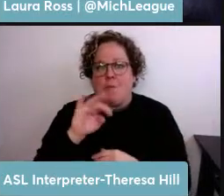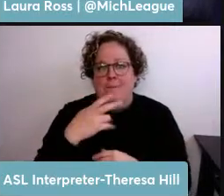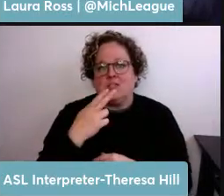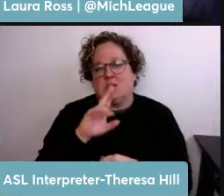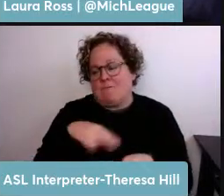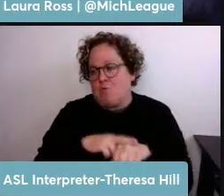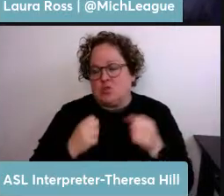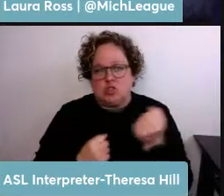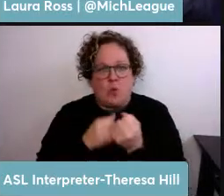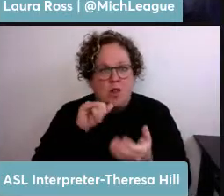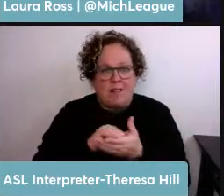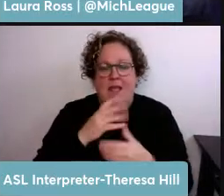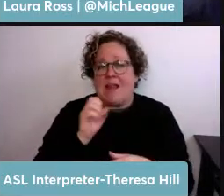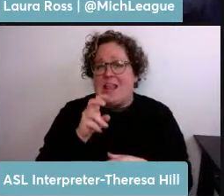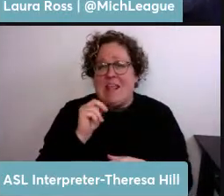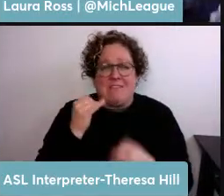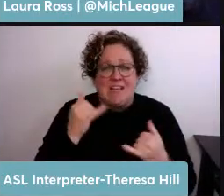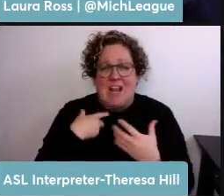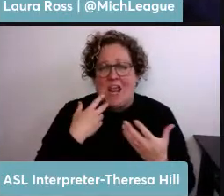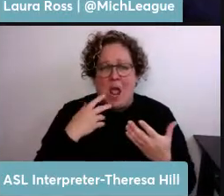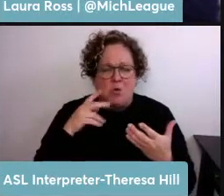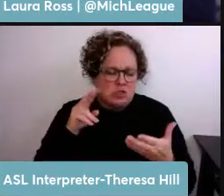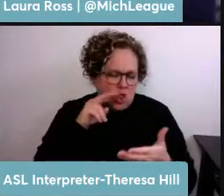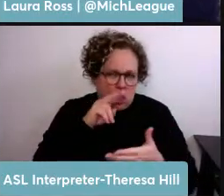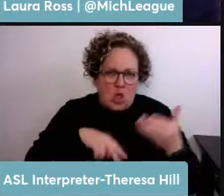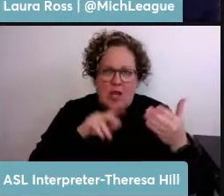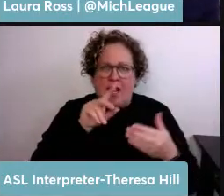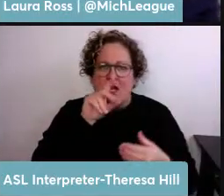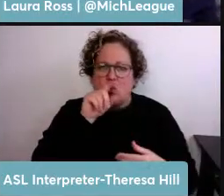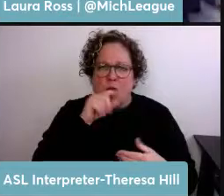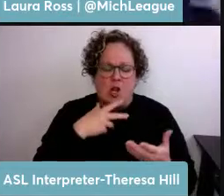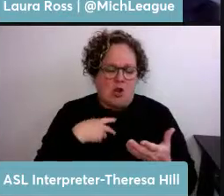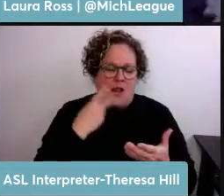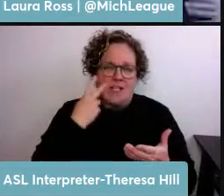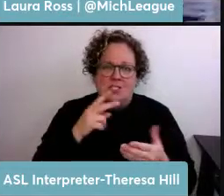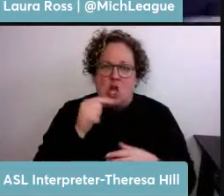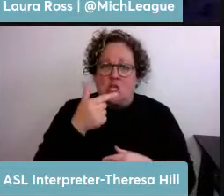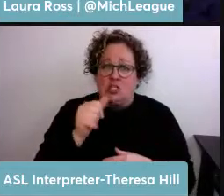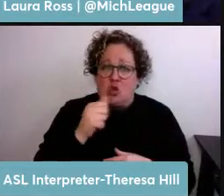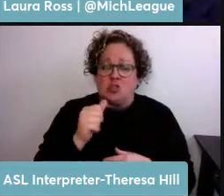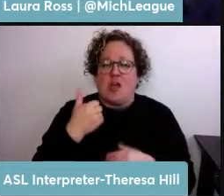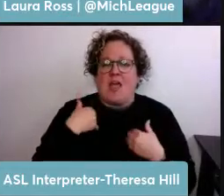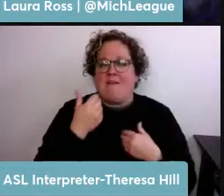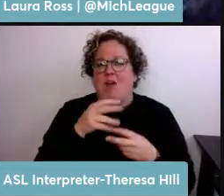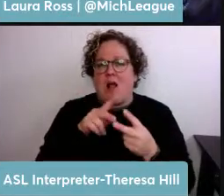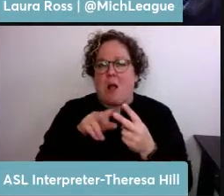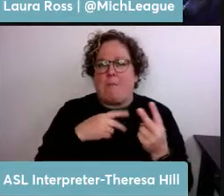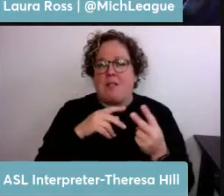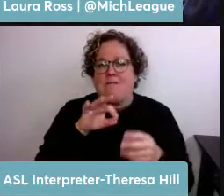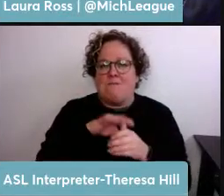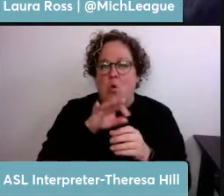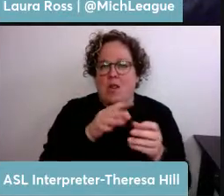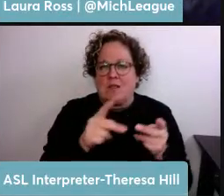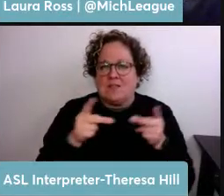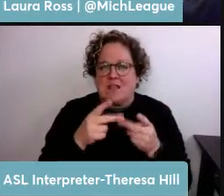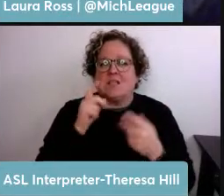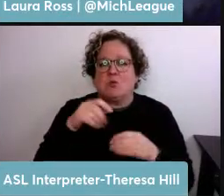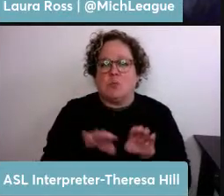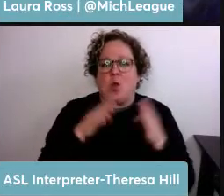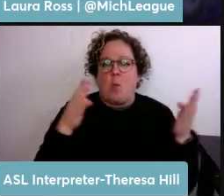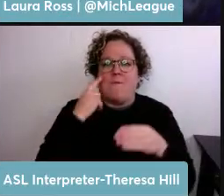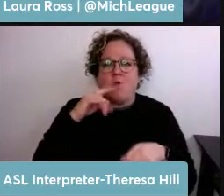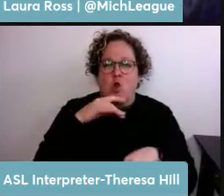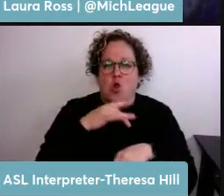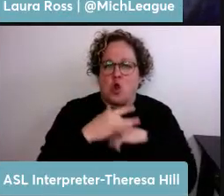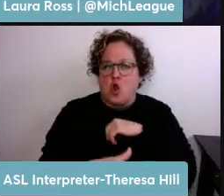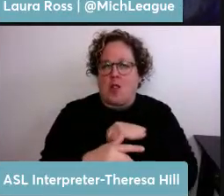even today, I just was scrolling through Twitter and saw that down in Georgia, there were a couple of voting sites that were supposed to be open for early voting, you